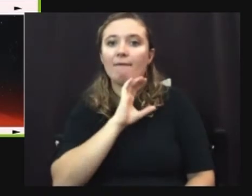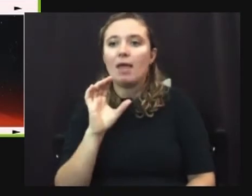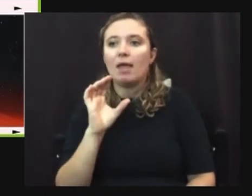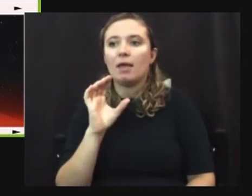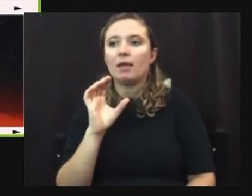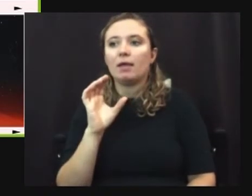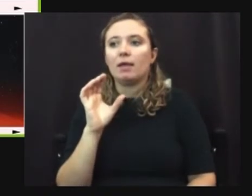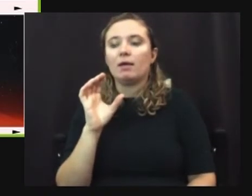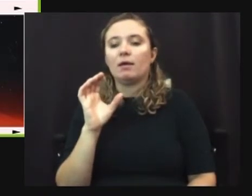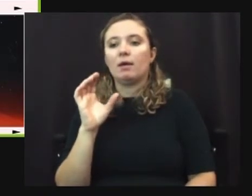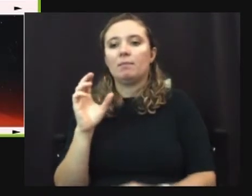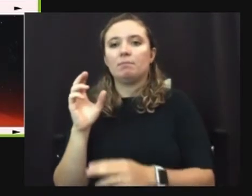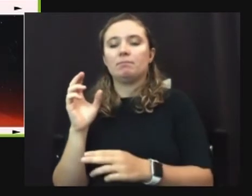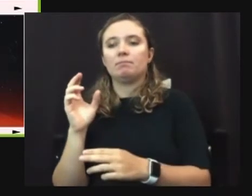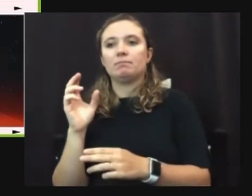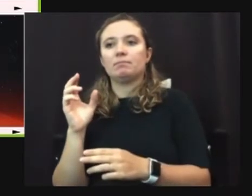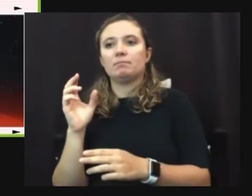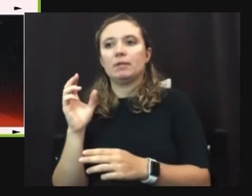and they hug.